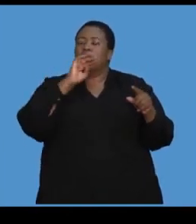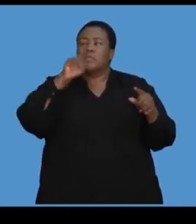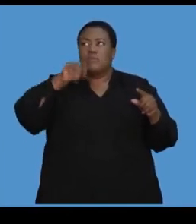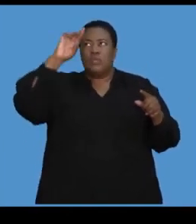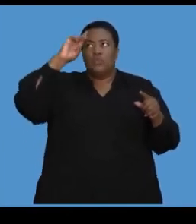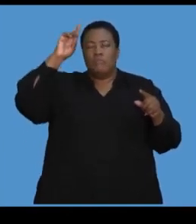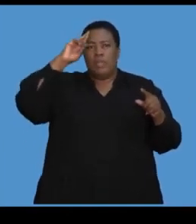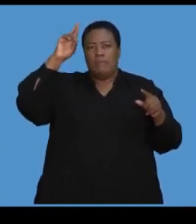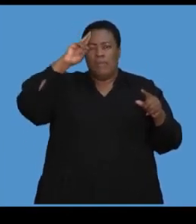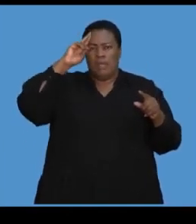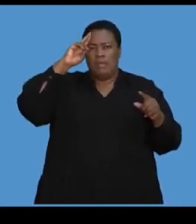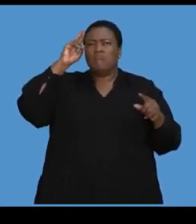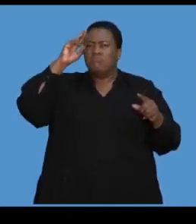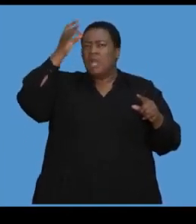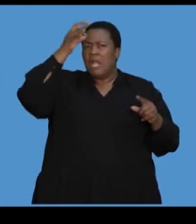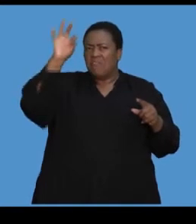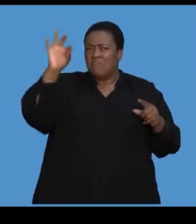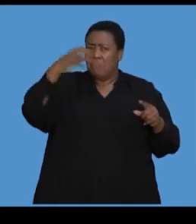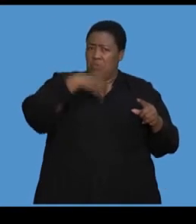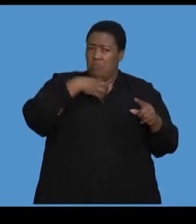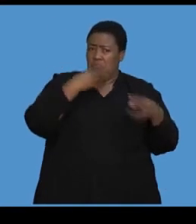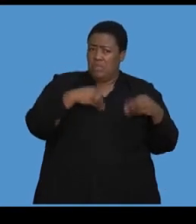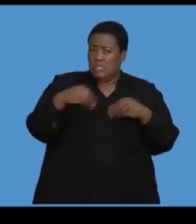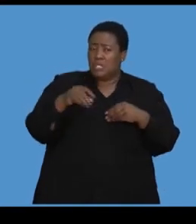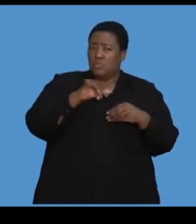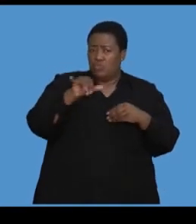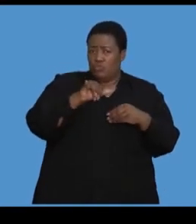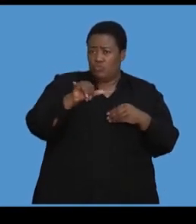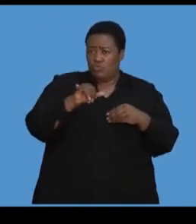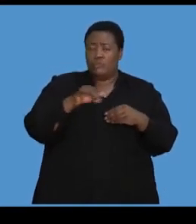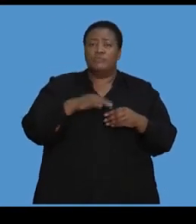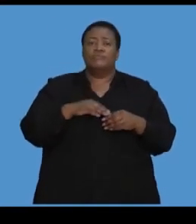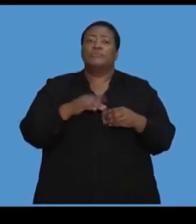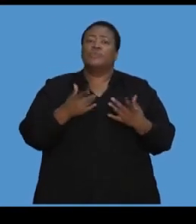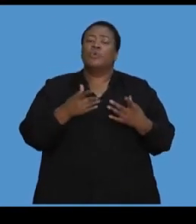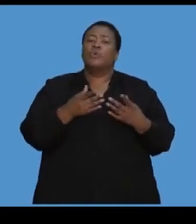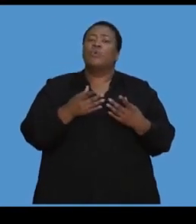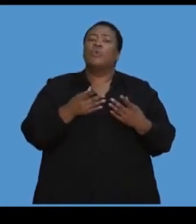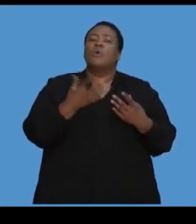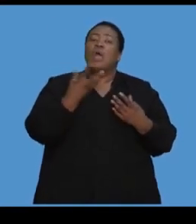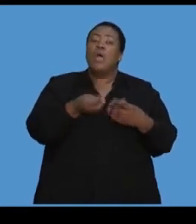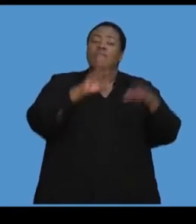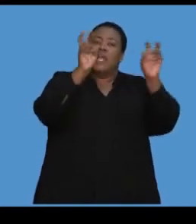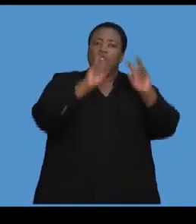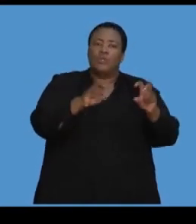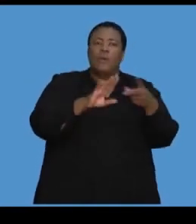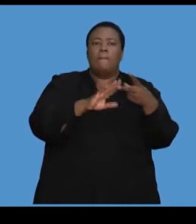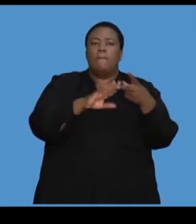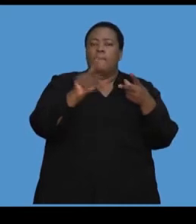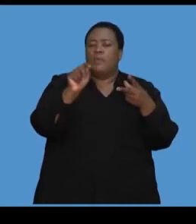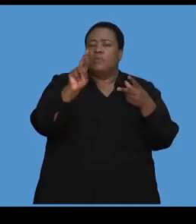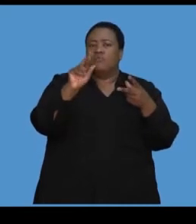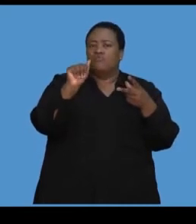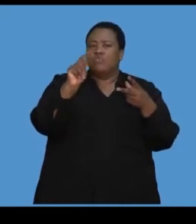remember the state-owned enterprises there, right? Let's look at the solutions there. We have got our Eskom, we have got